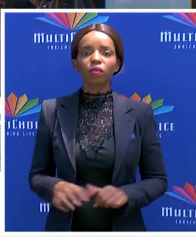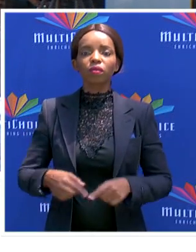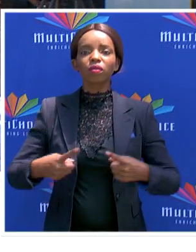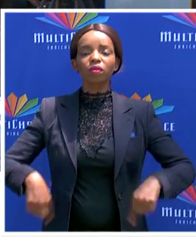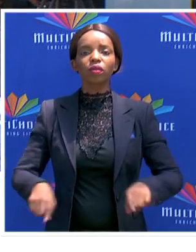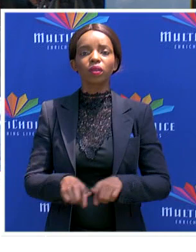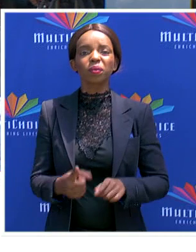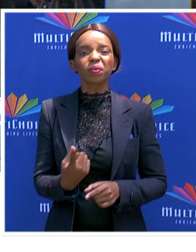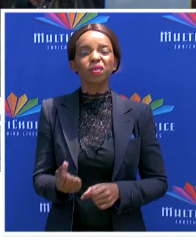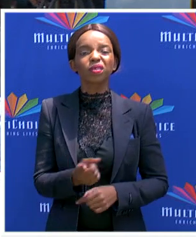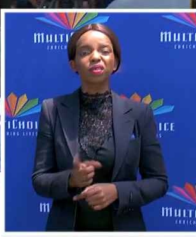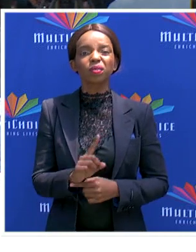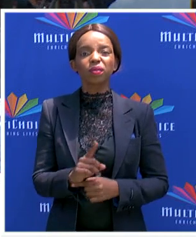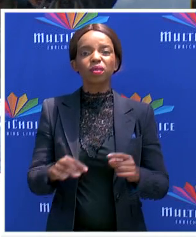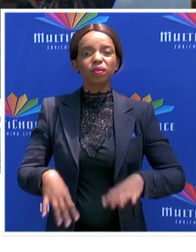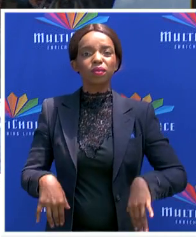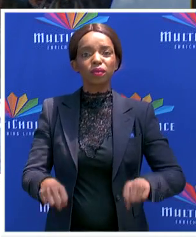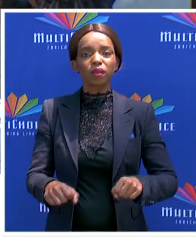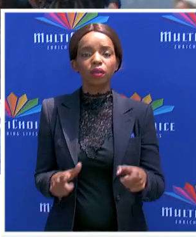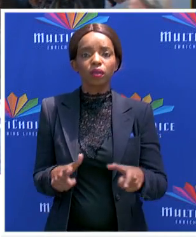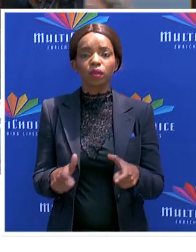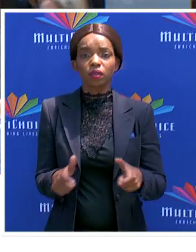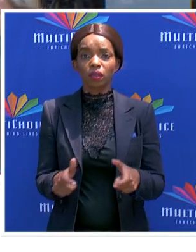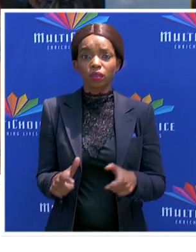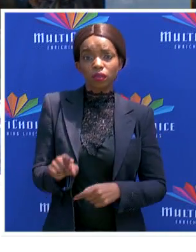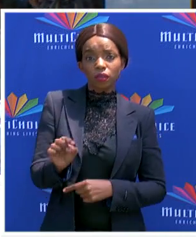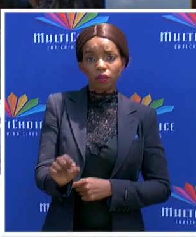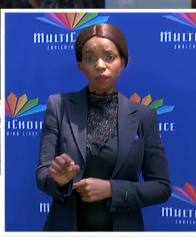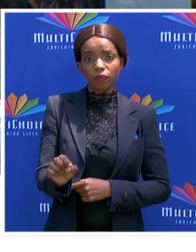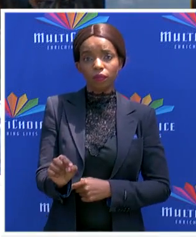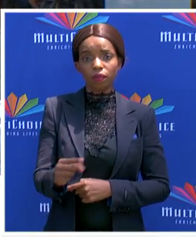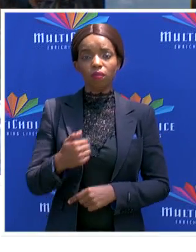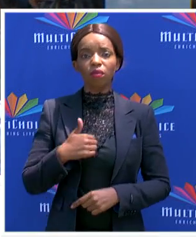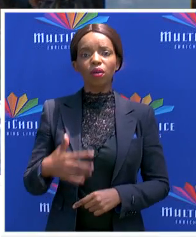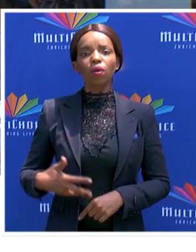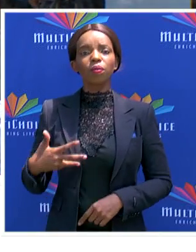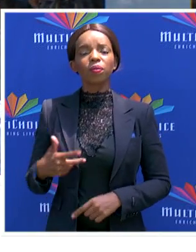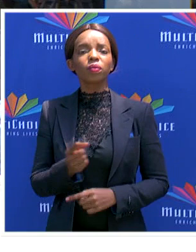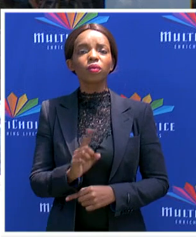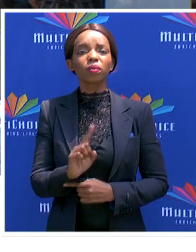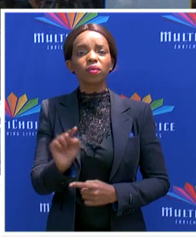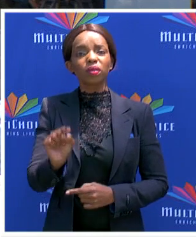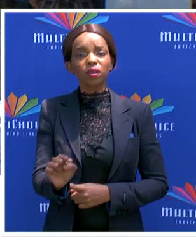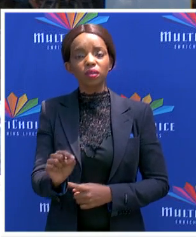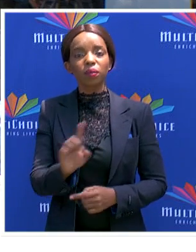you to our big brother, to Bob and Kurs and everybody from Naspers, who've been wonderful in supporting this